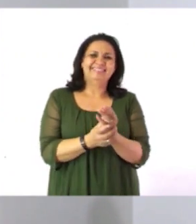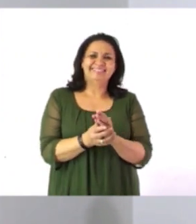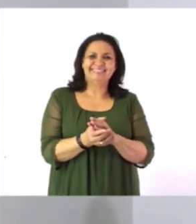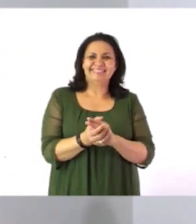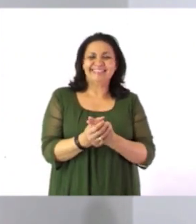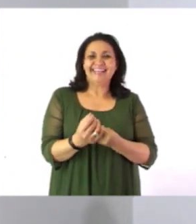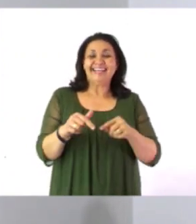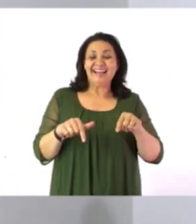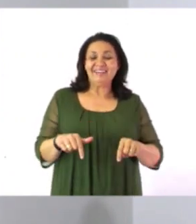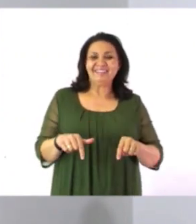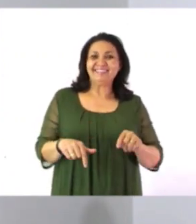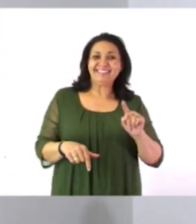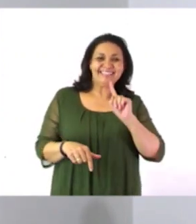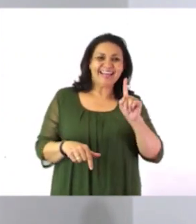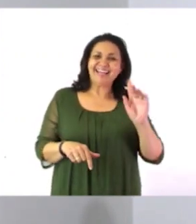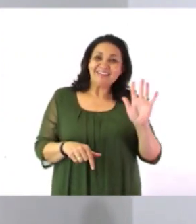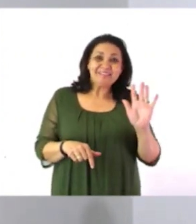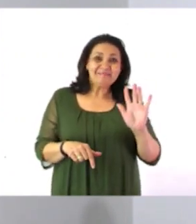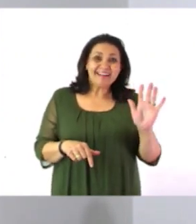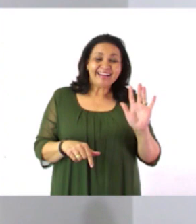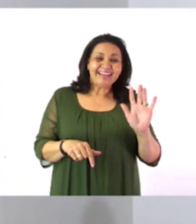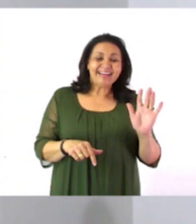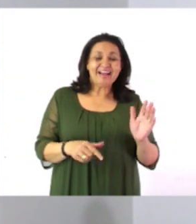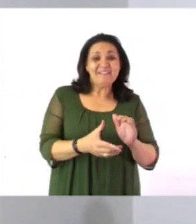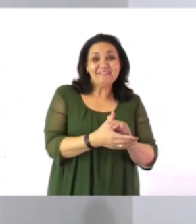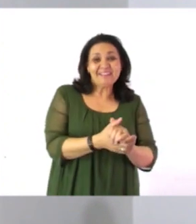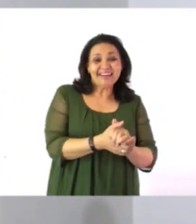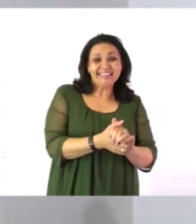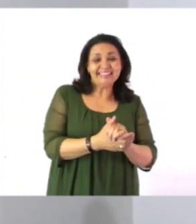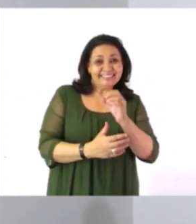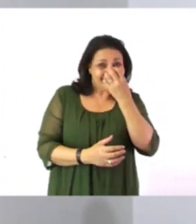Now we're going to say goodbye and invite our friend Zashi.